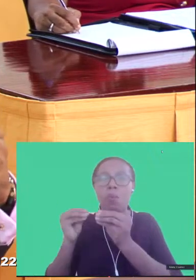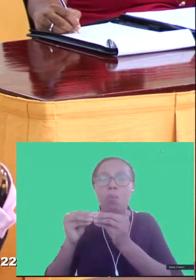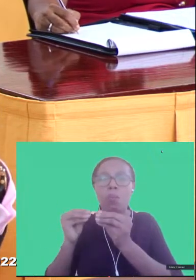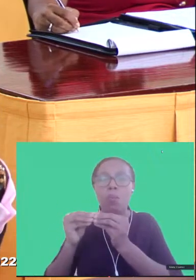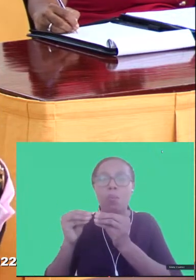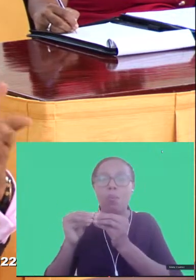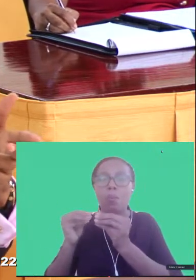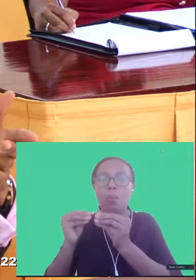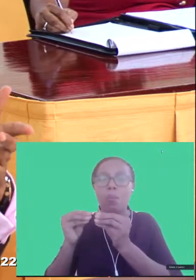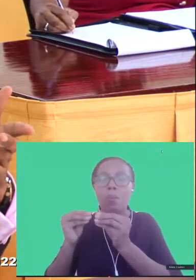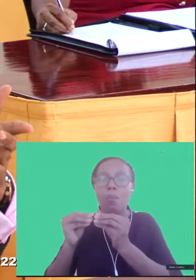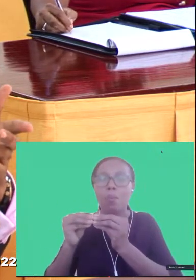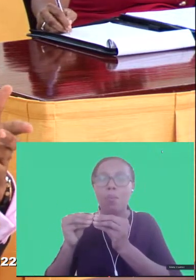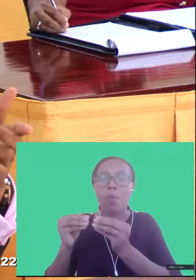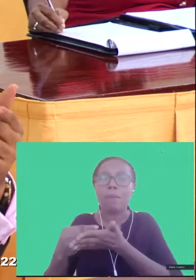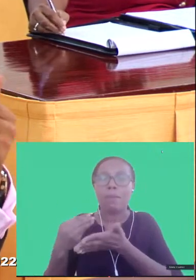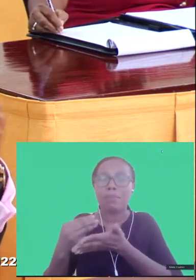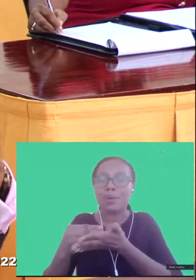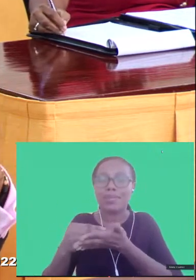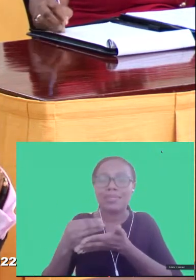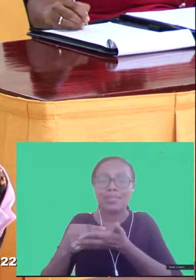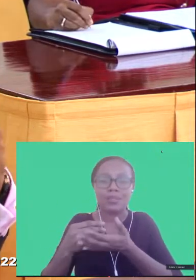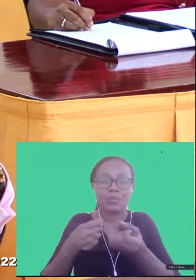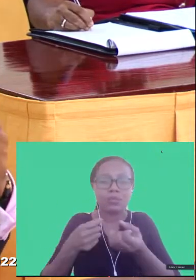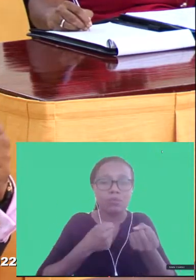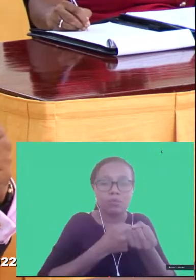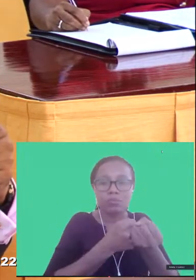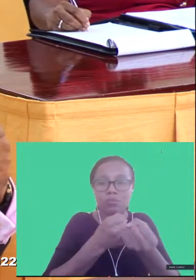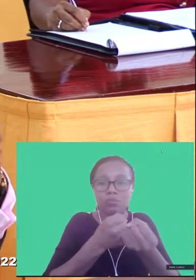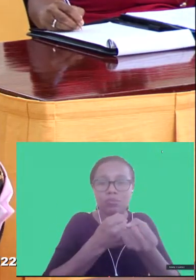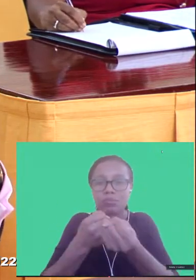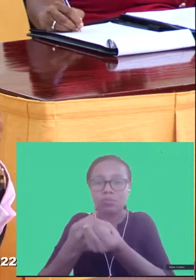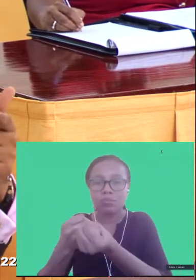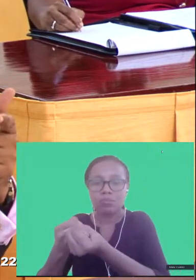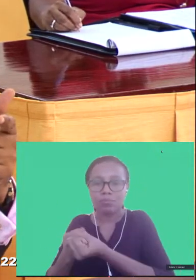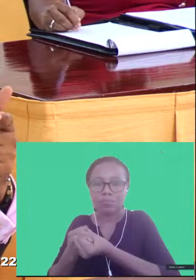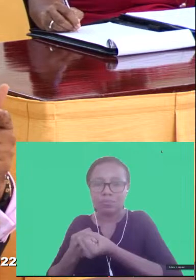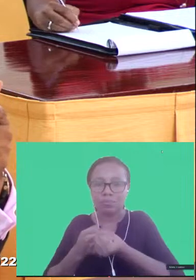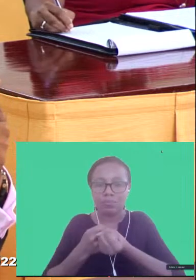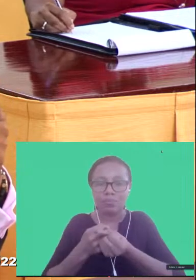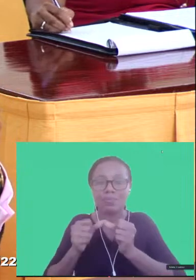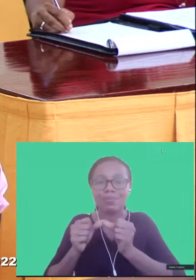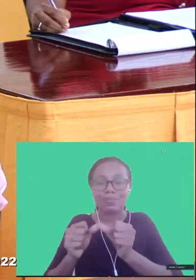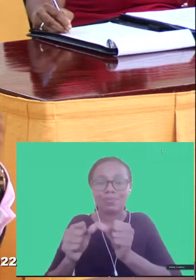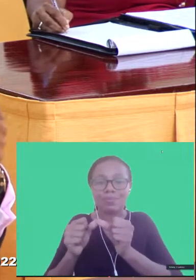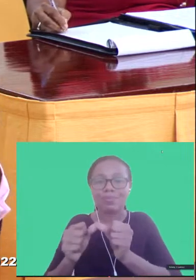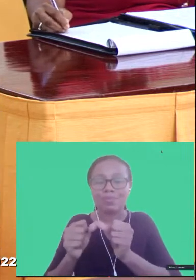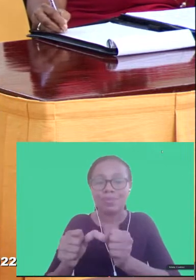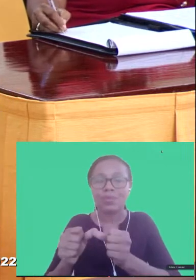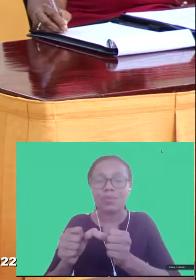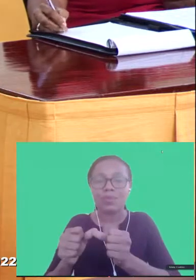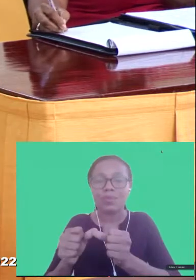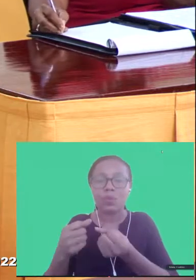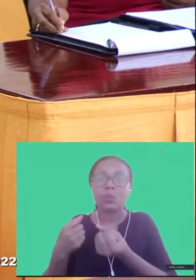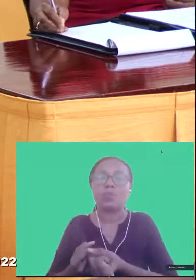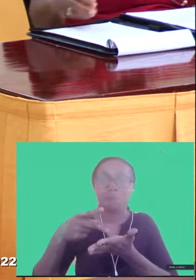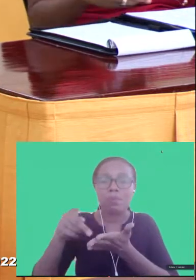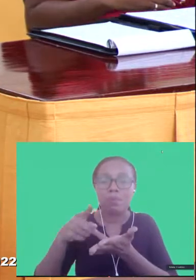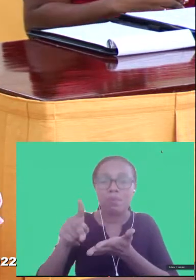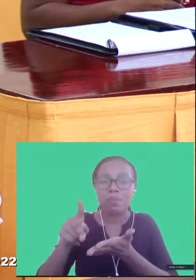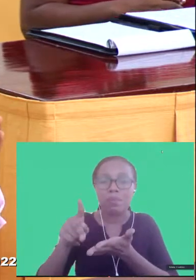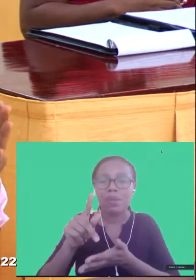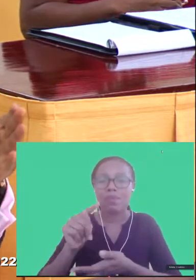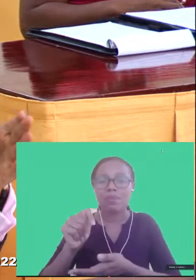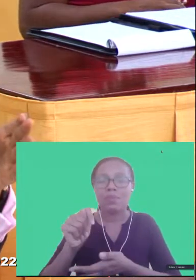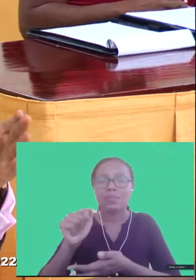and also to continue payments for taxis as well. So I could not say to what extent